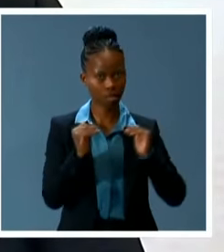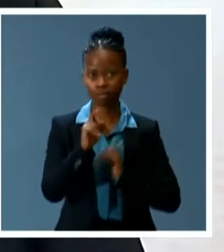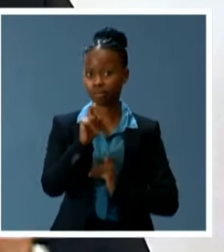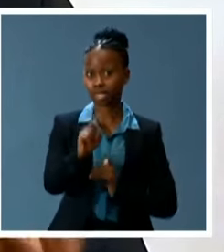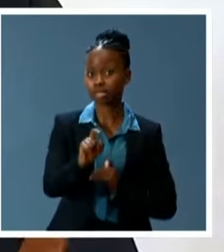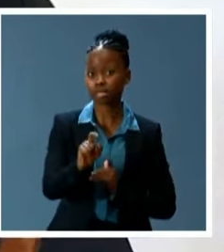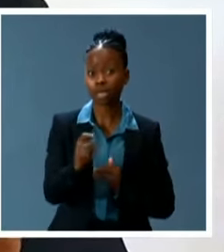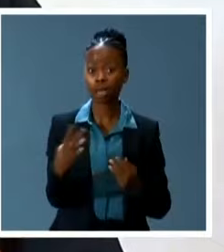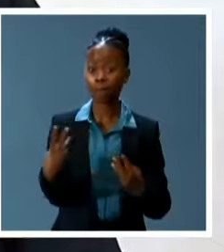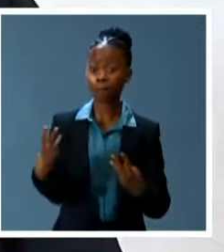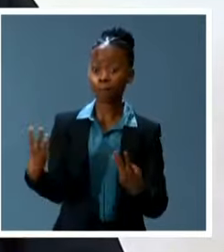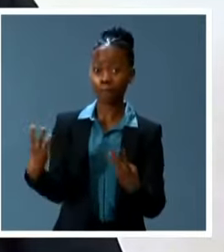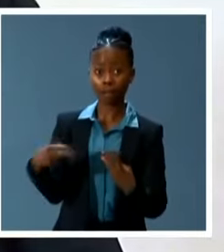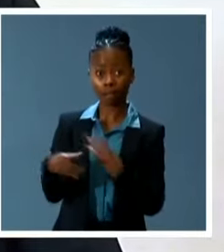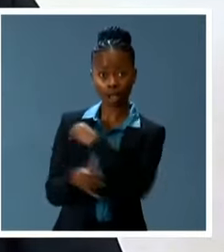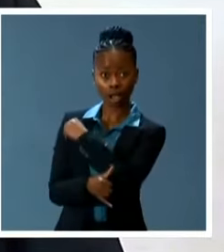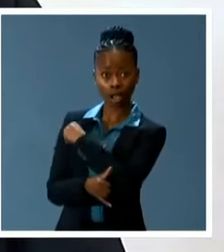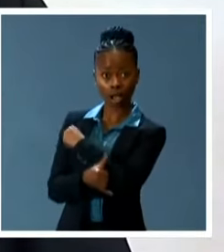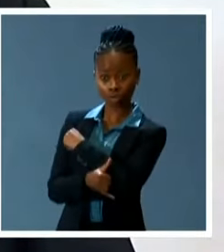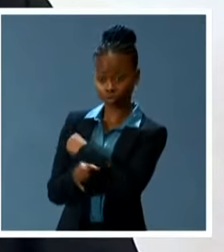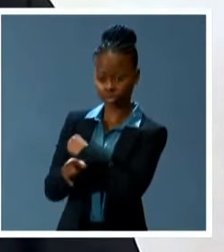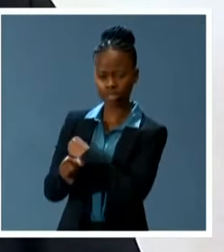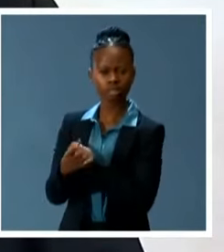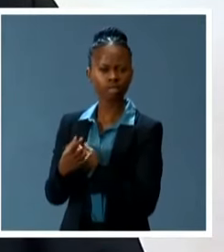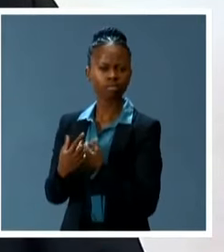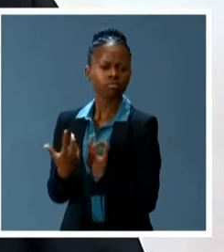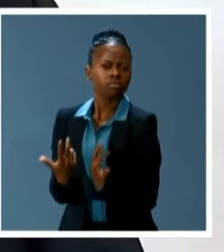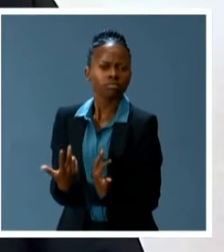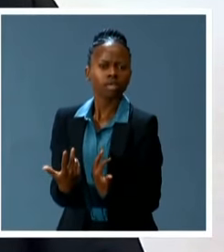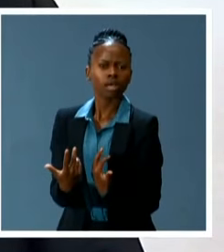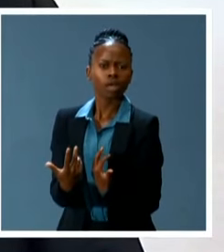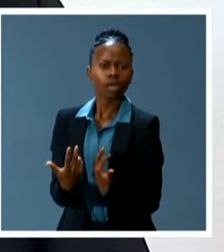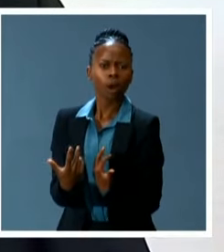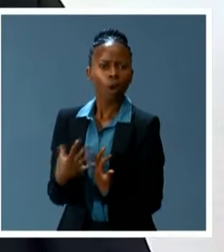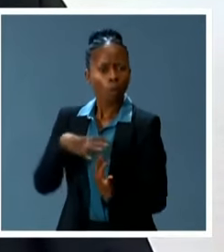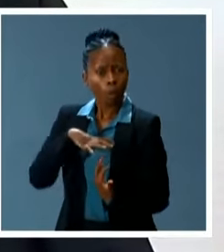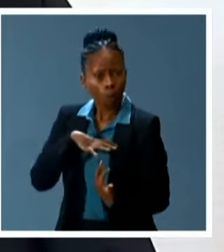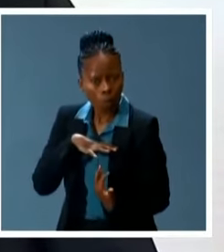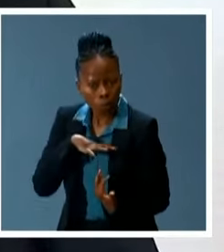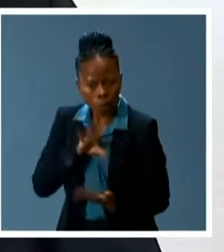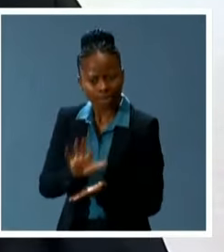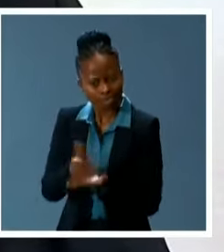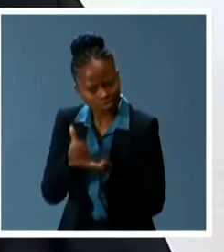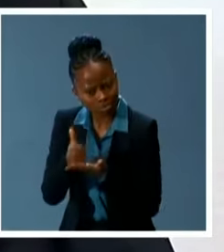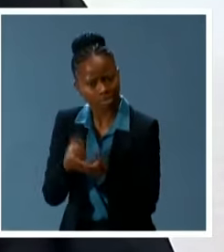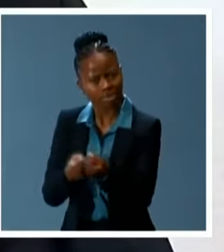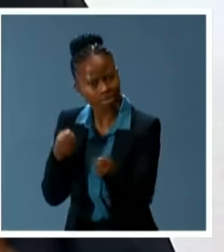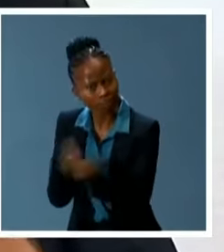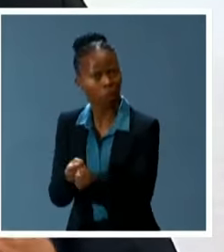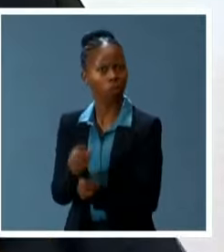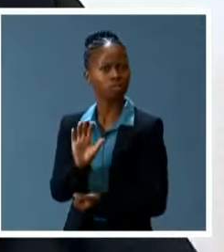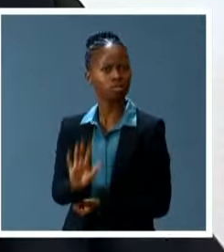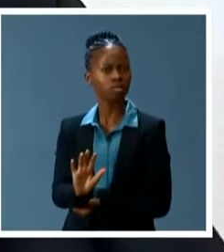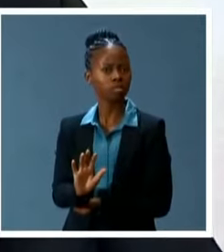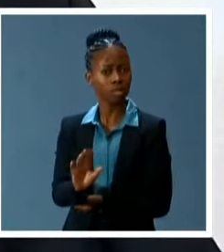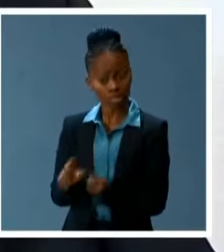have not even a responsibility in what has happened, and they absolutely need to be supported. And for that support to be possible, we need